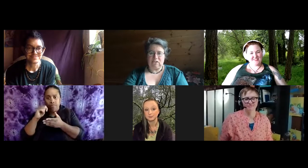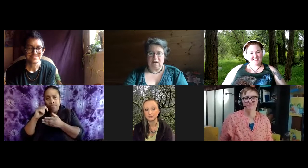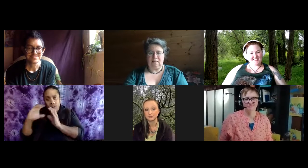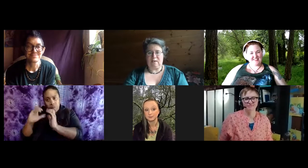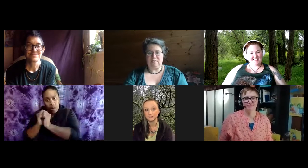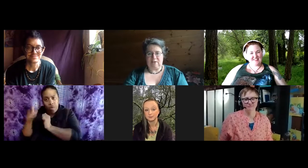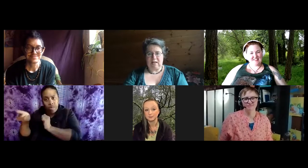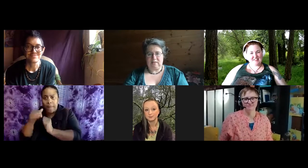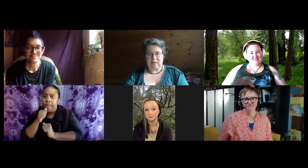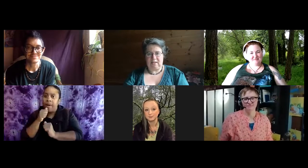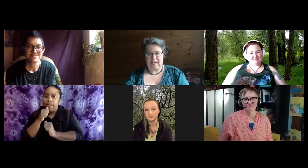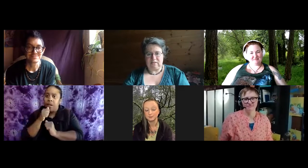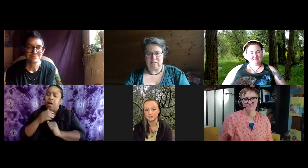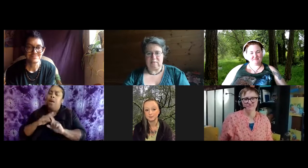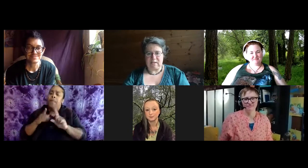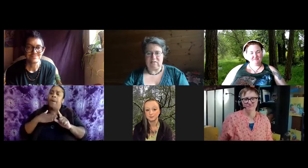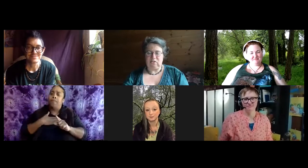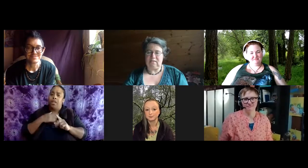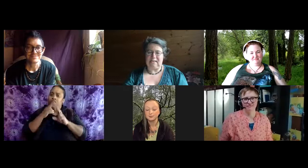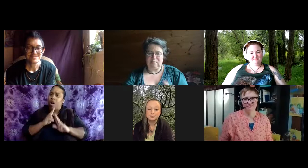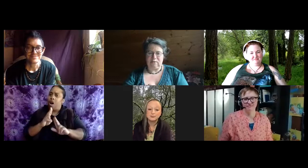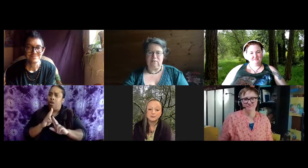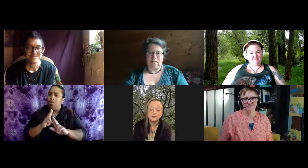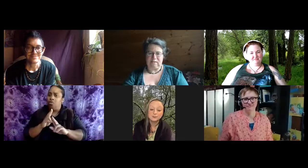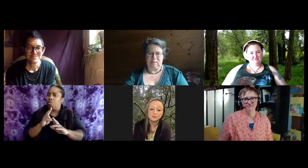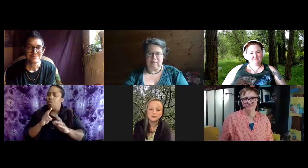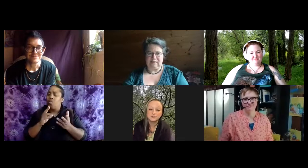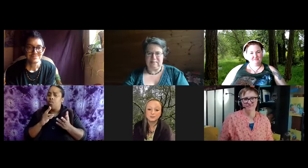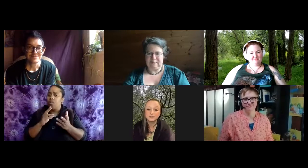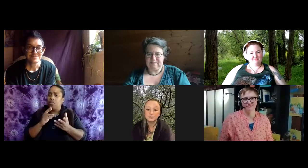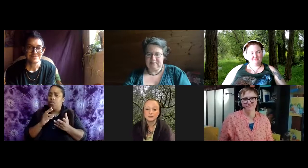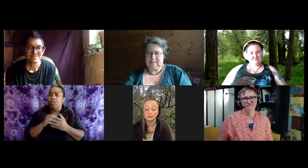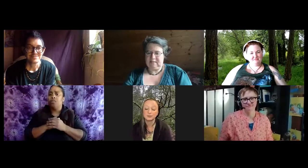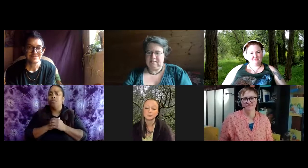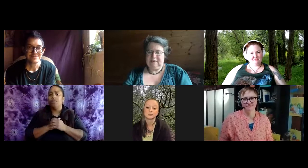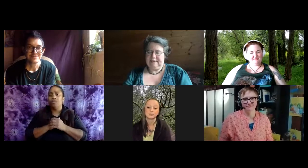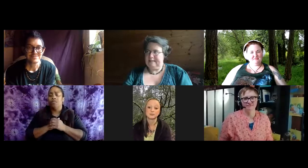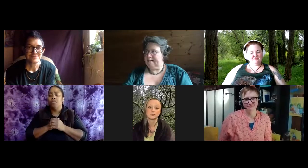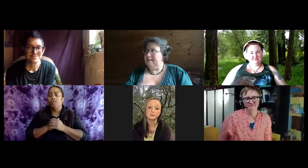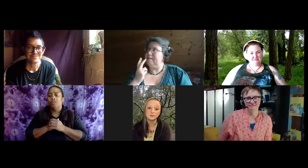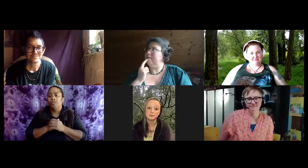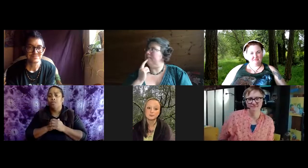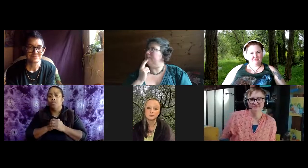whatever they share. They may be full after hearing the answers from us, and trust that it came through you for some other reason.